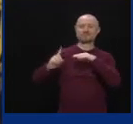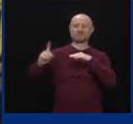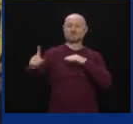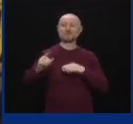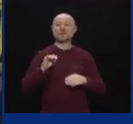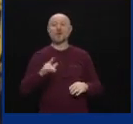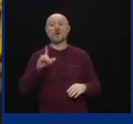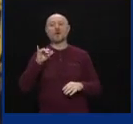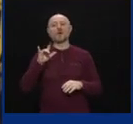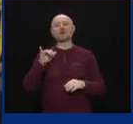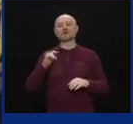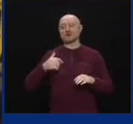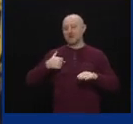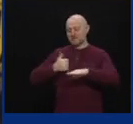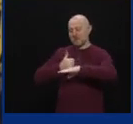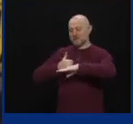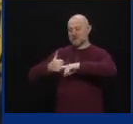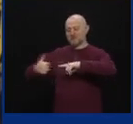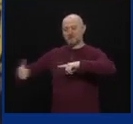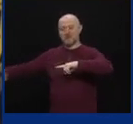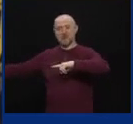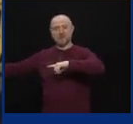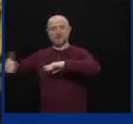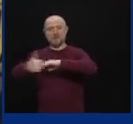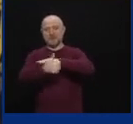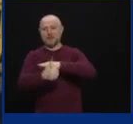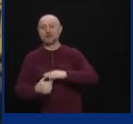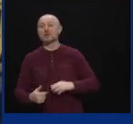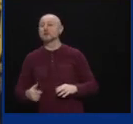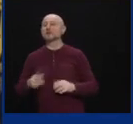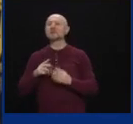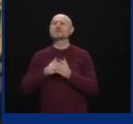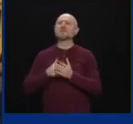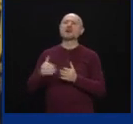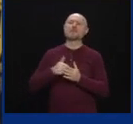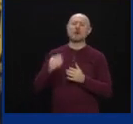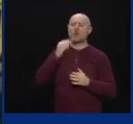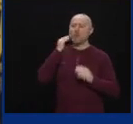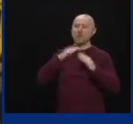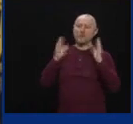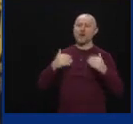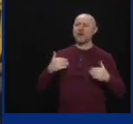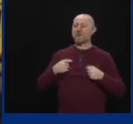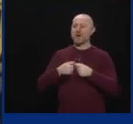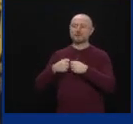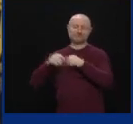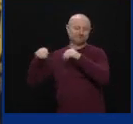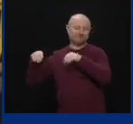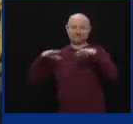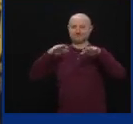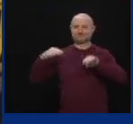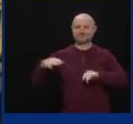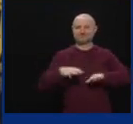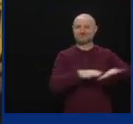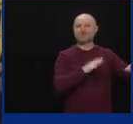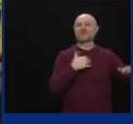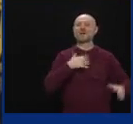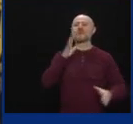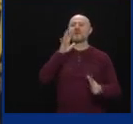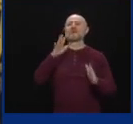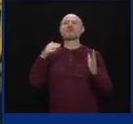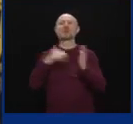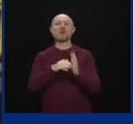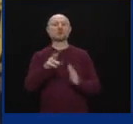Island. And we're going to be able to power millions of homes, create 5,200 jobs, have the